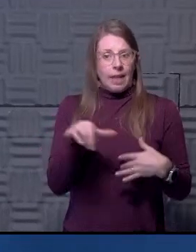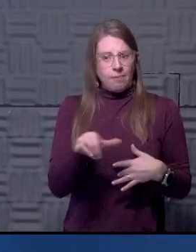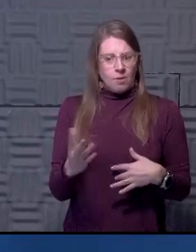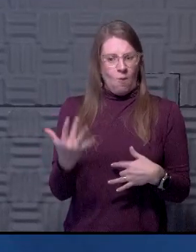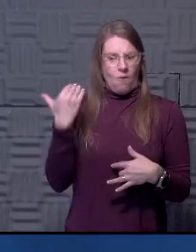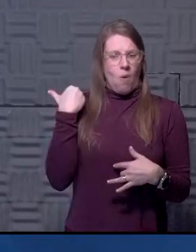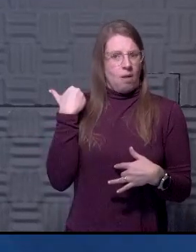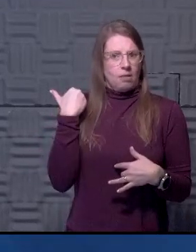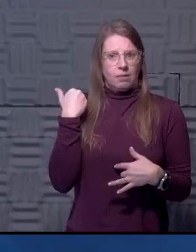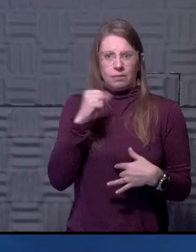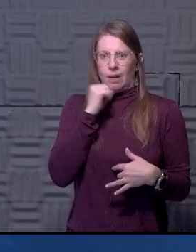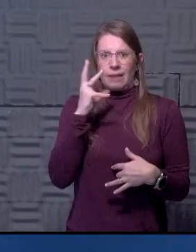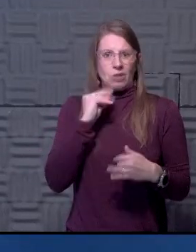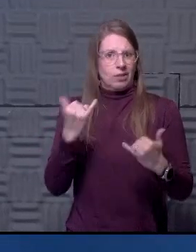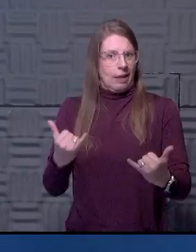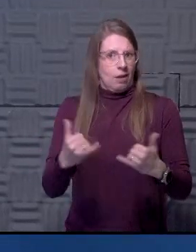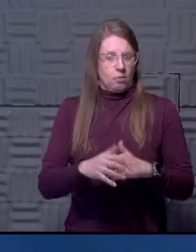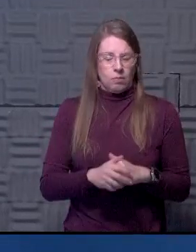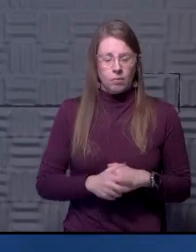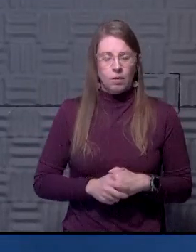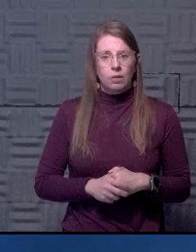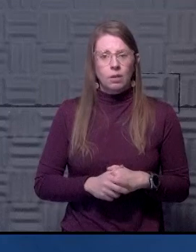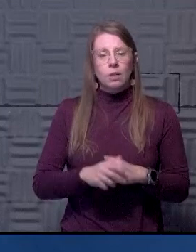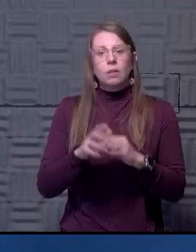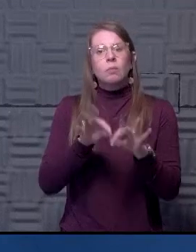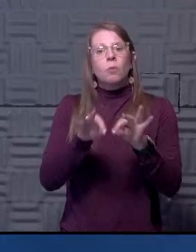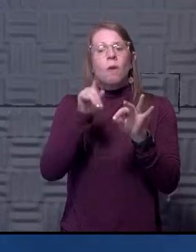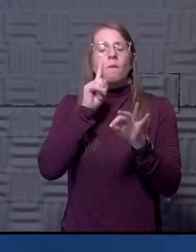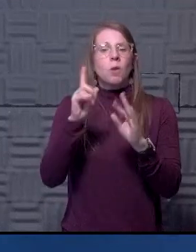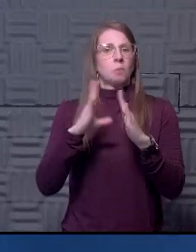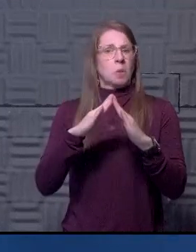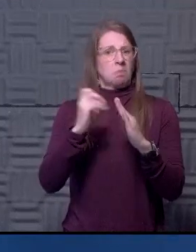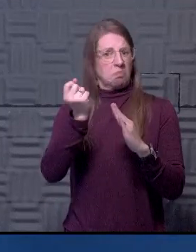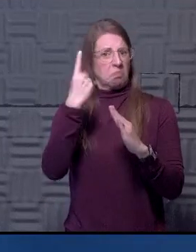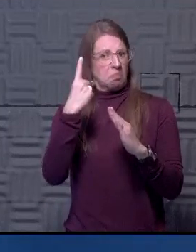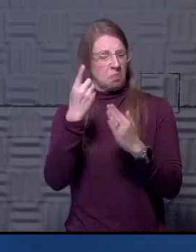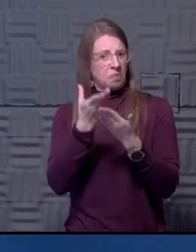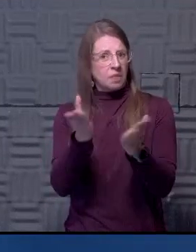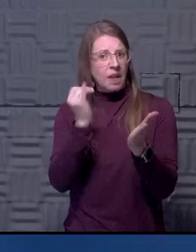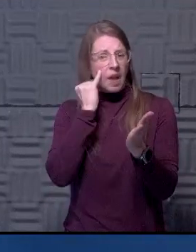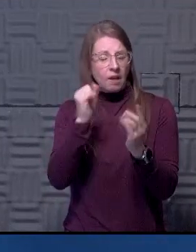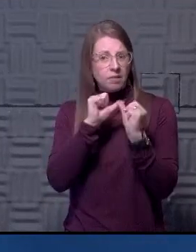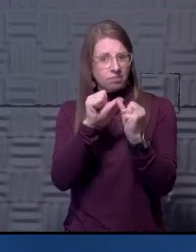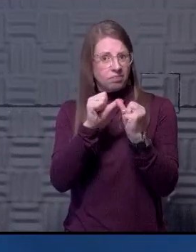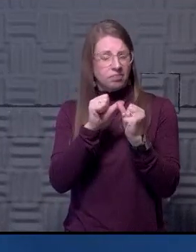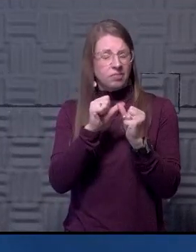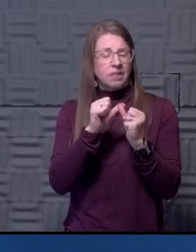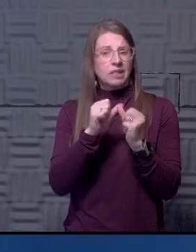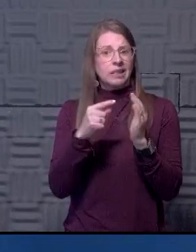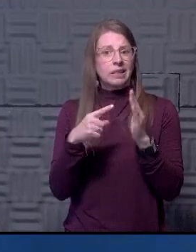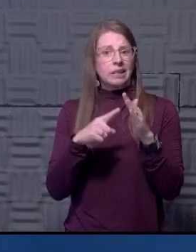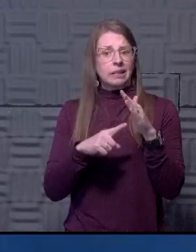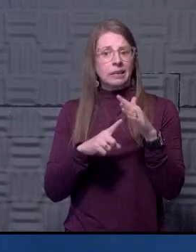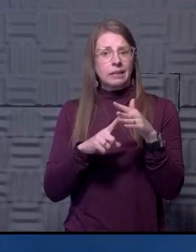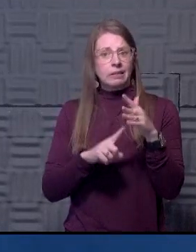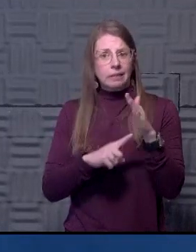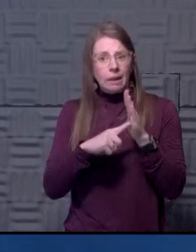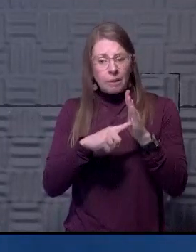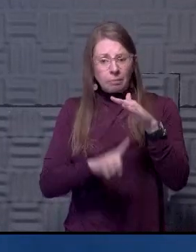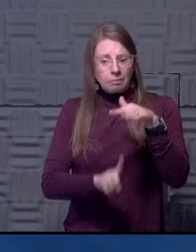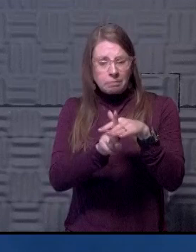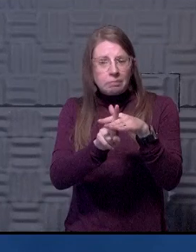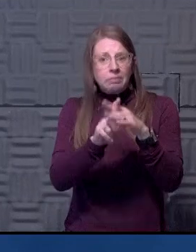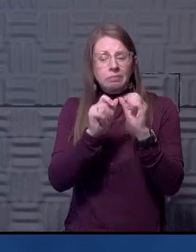And so it is important for our community also to understand if you do have persistent symptoms, do see your physician,